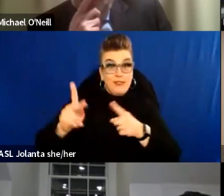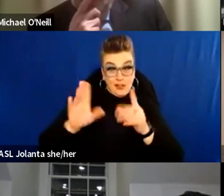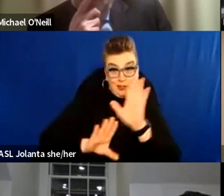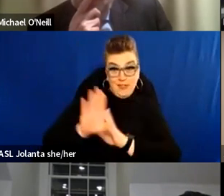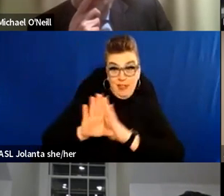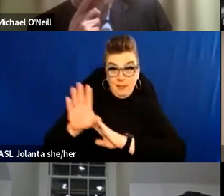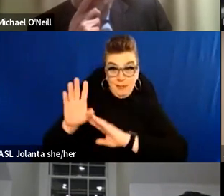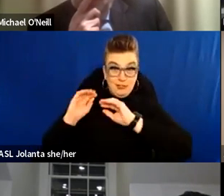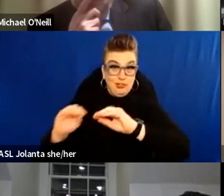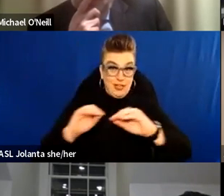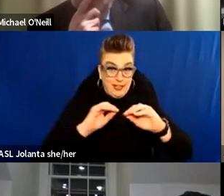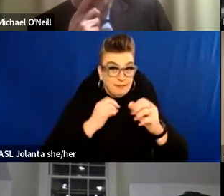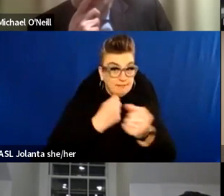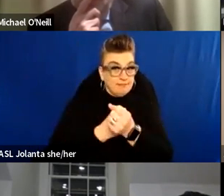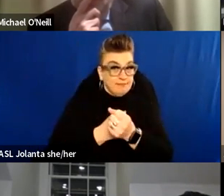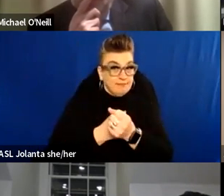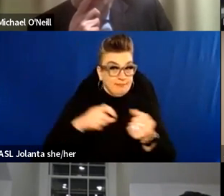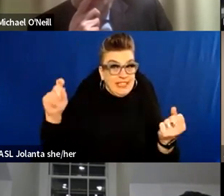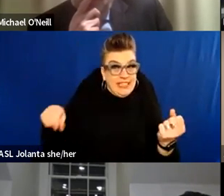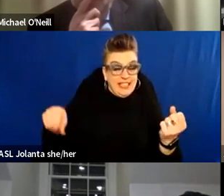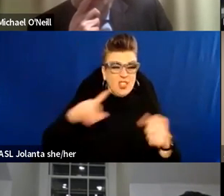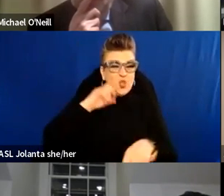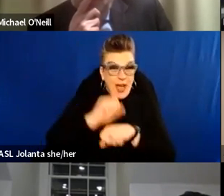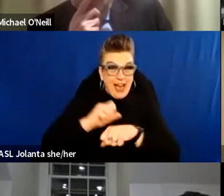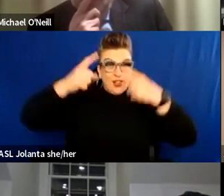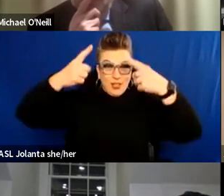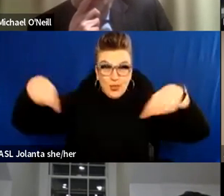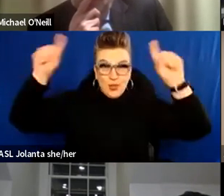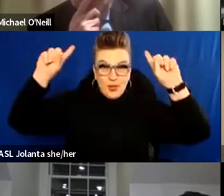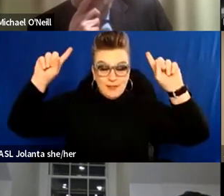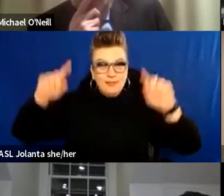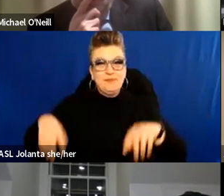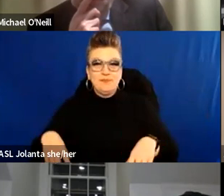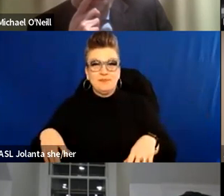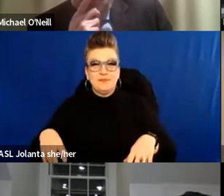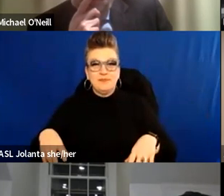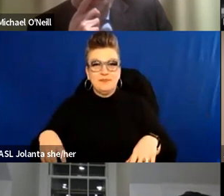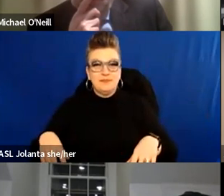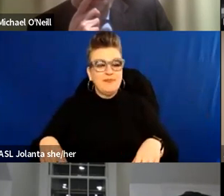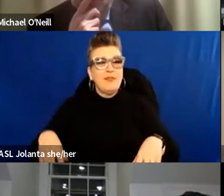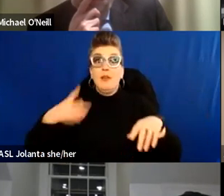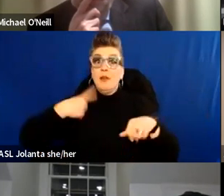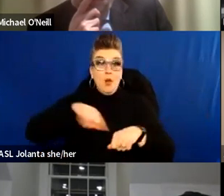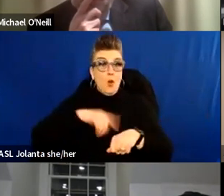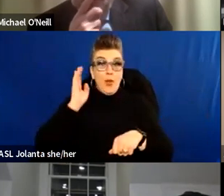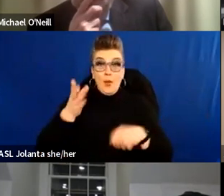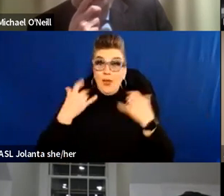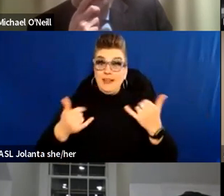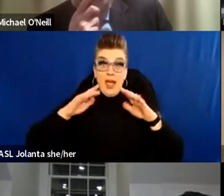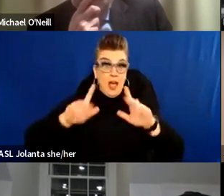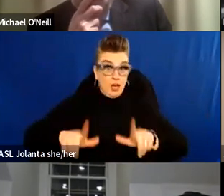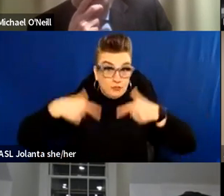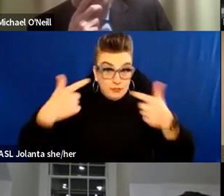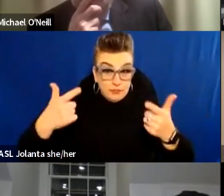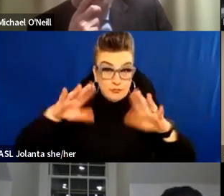and um support that's needed to actually get it done so we will open up to your questions um now and